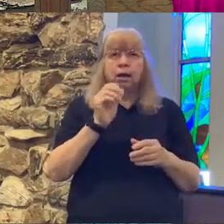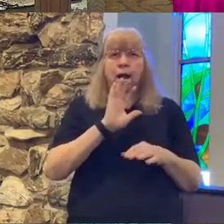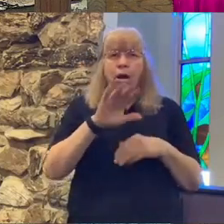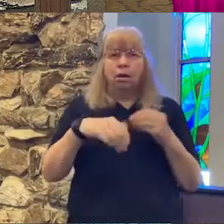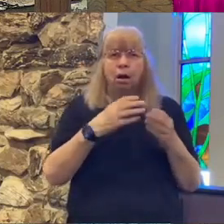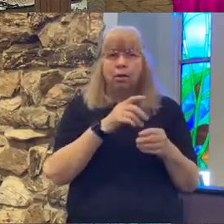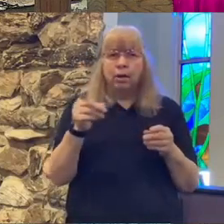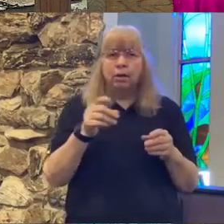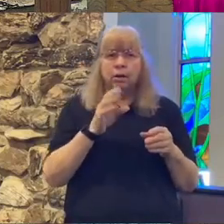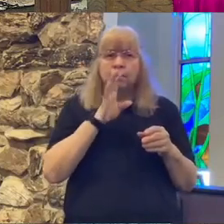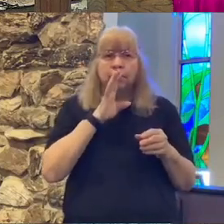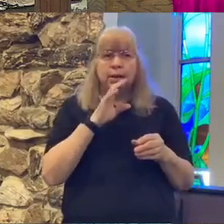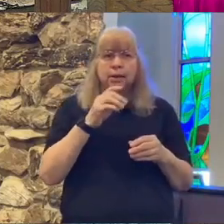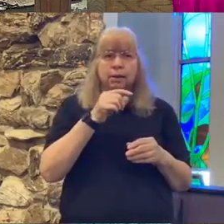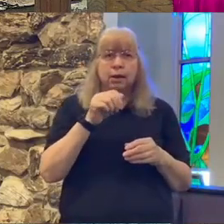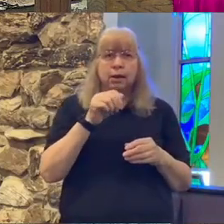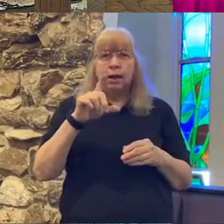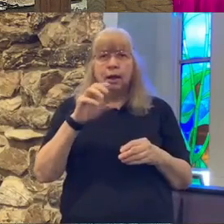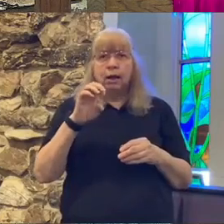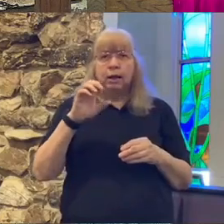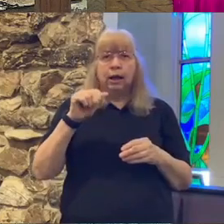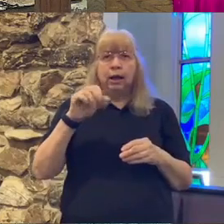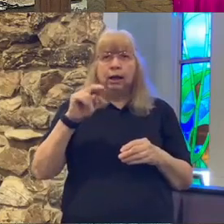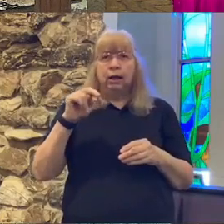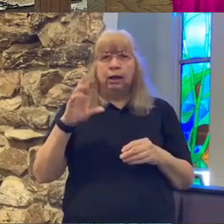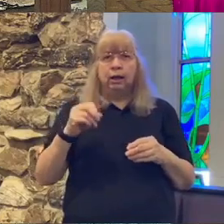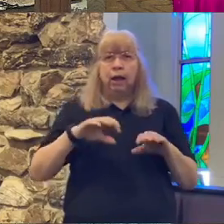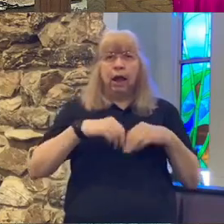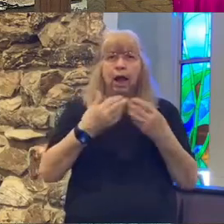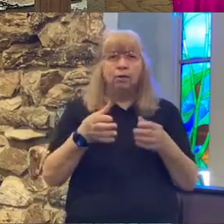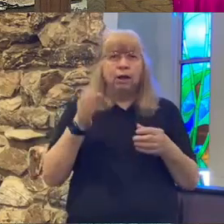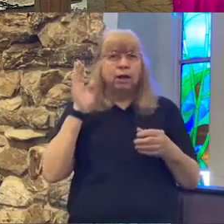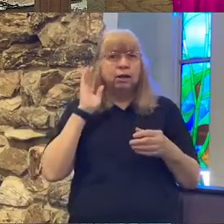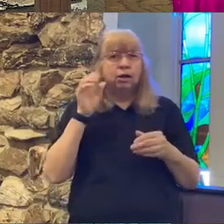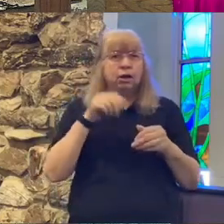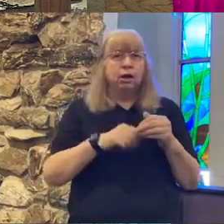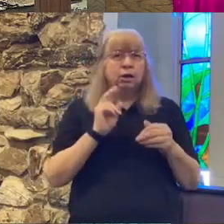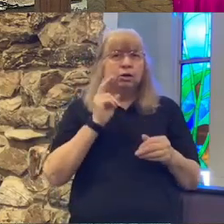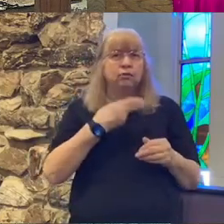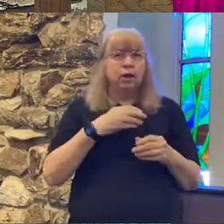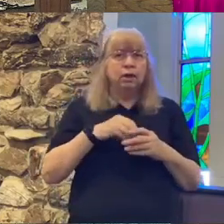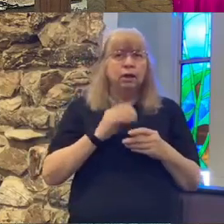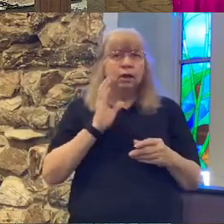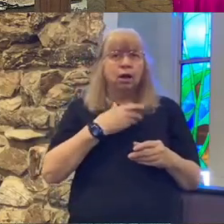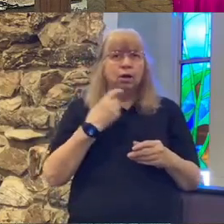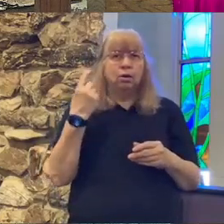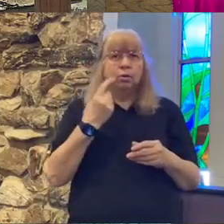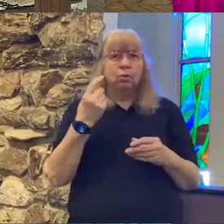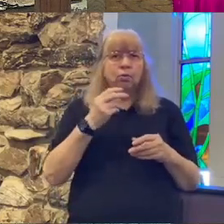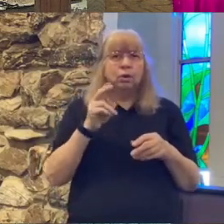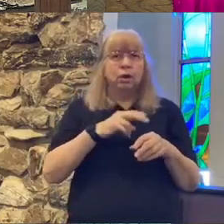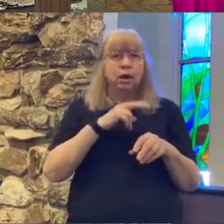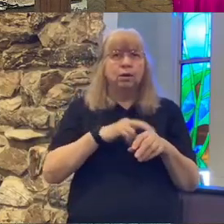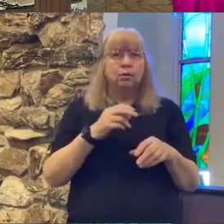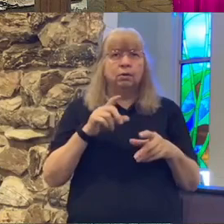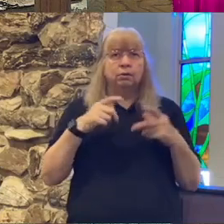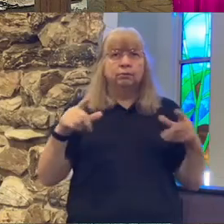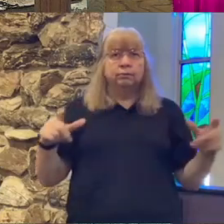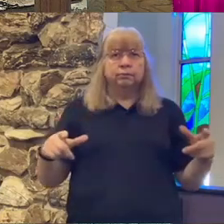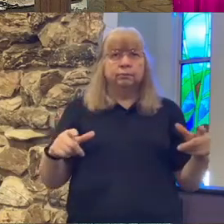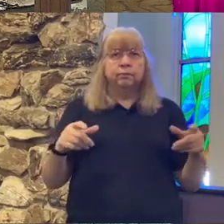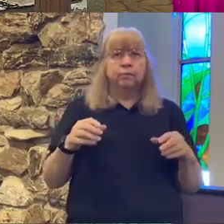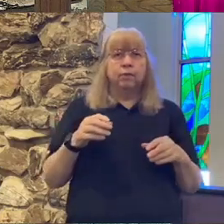speaking Galileans? And how is it they hear each of us in our own native tongue? Parthians,